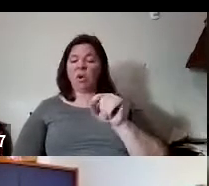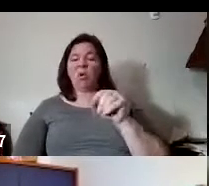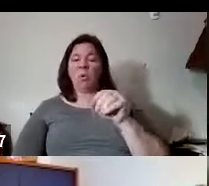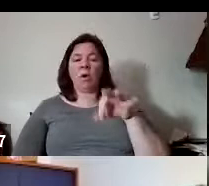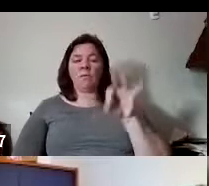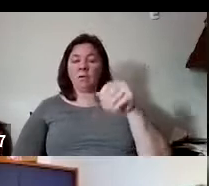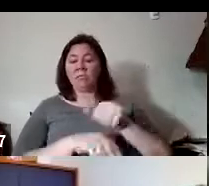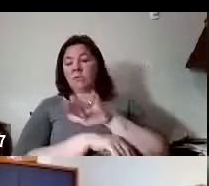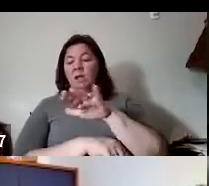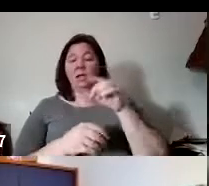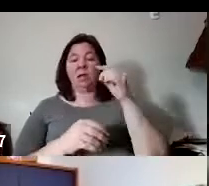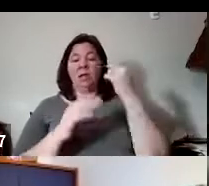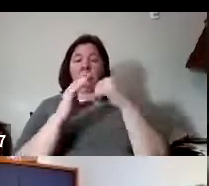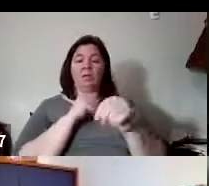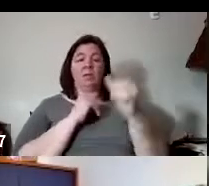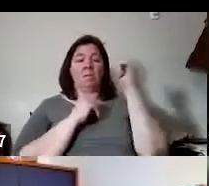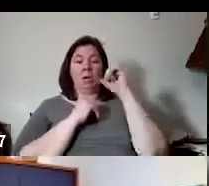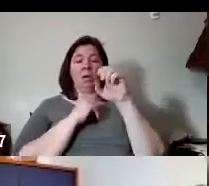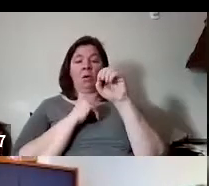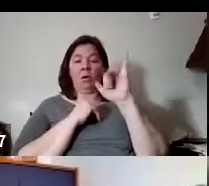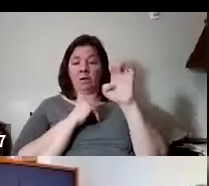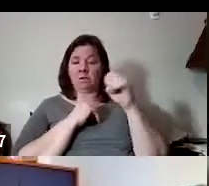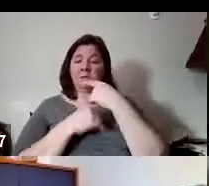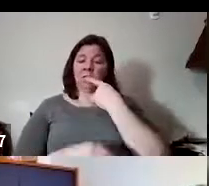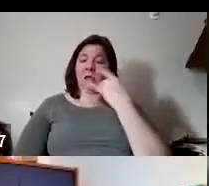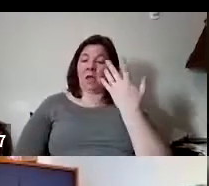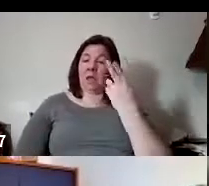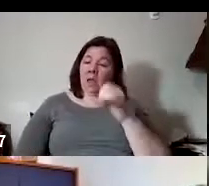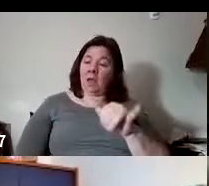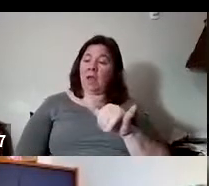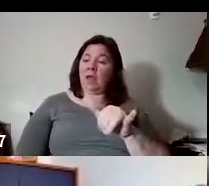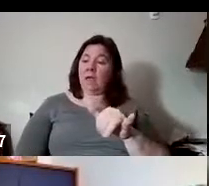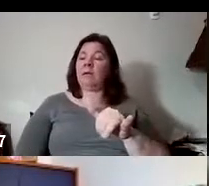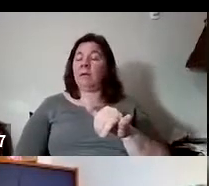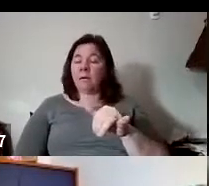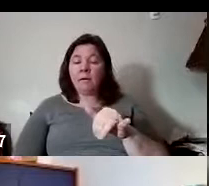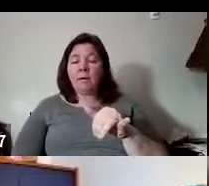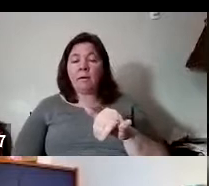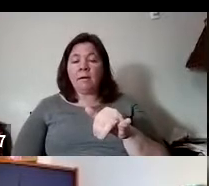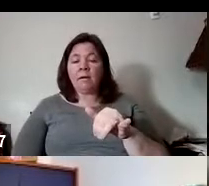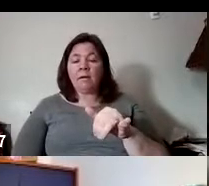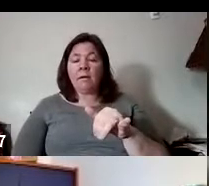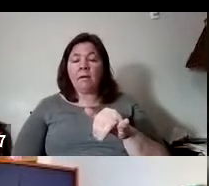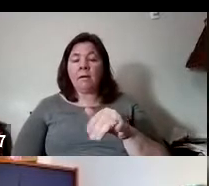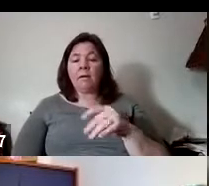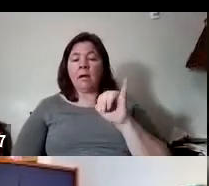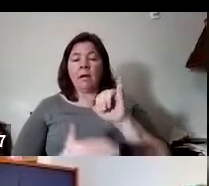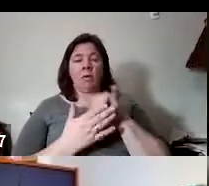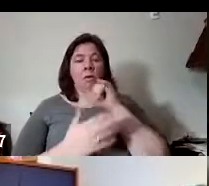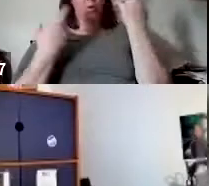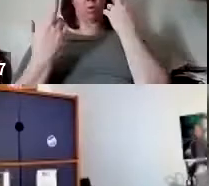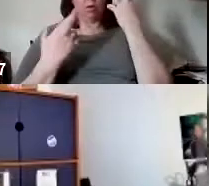today actually from the back office, and just saying, hey guys, hey, obviously they don't realize that it's